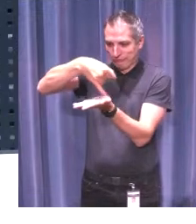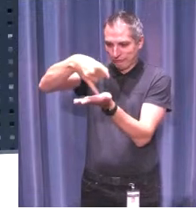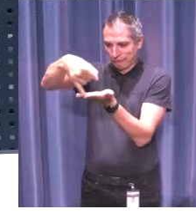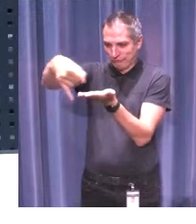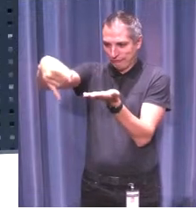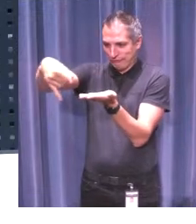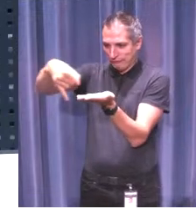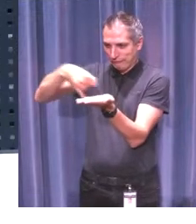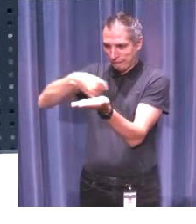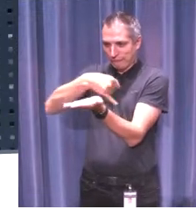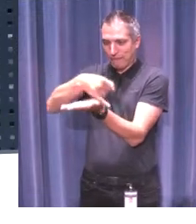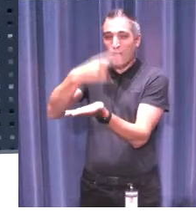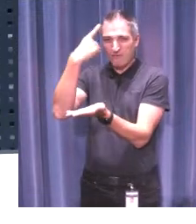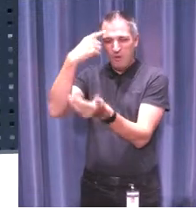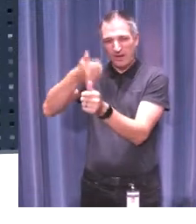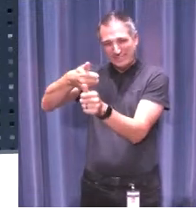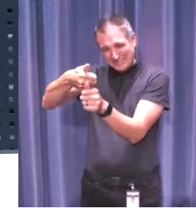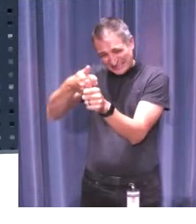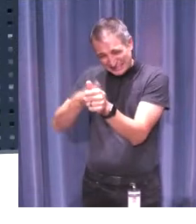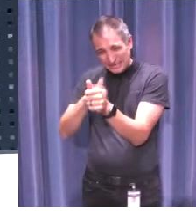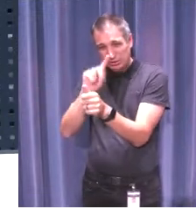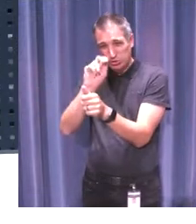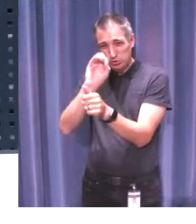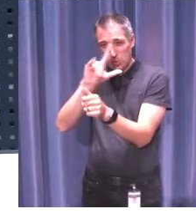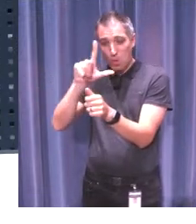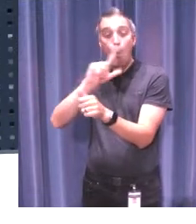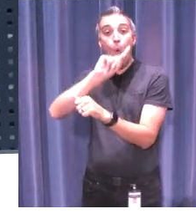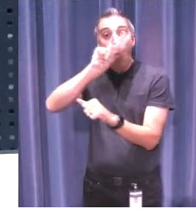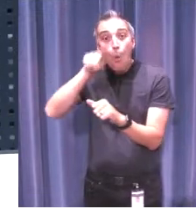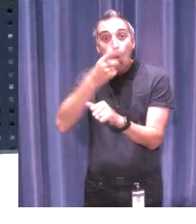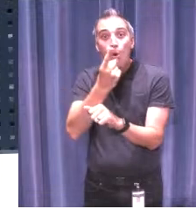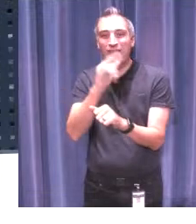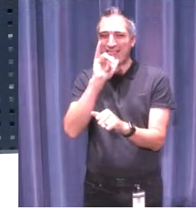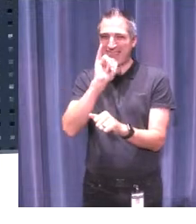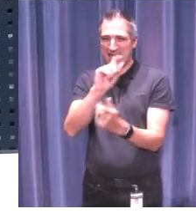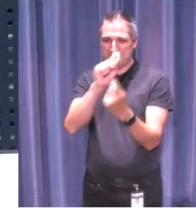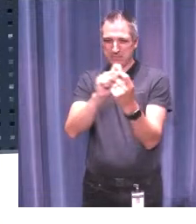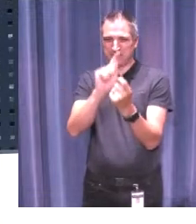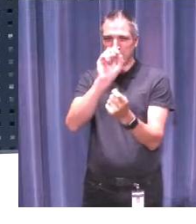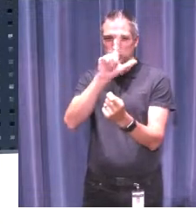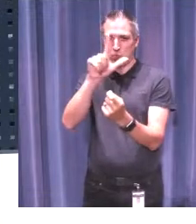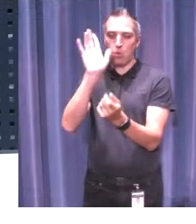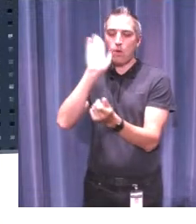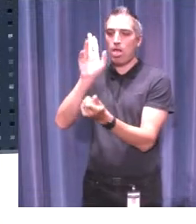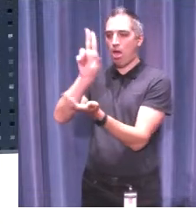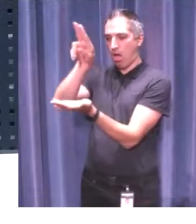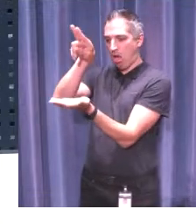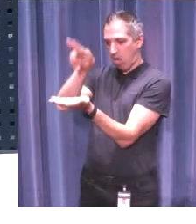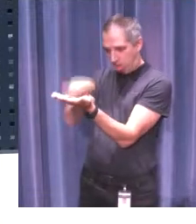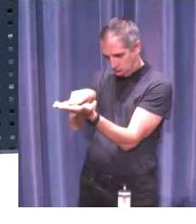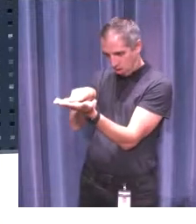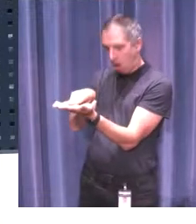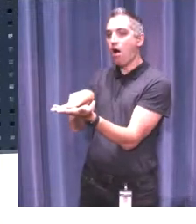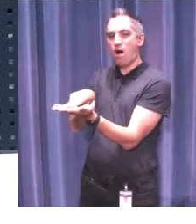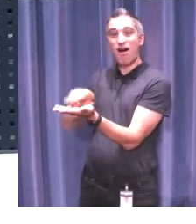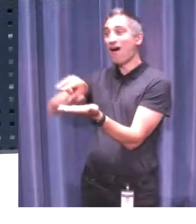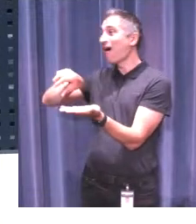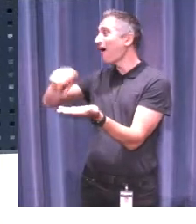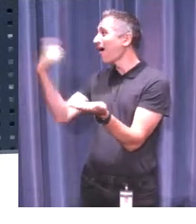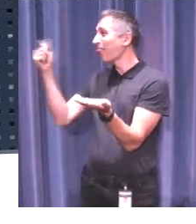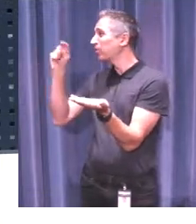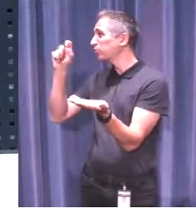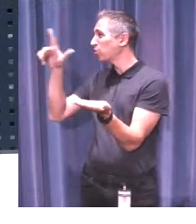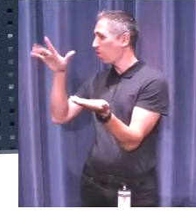a tool drawer that only that tool can go in. So that way you know if you left anything on the